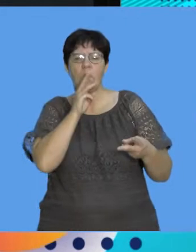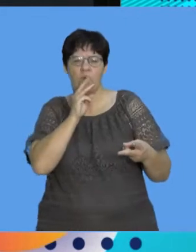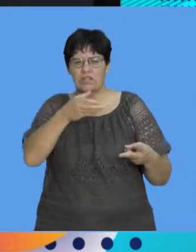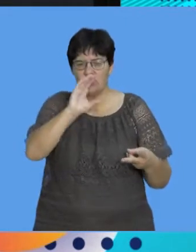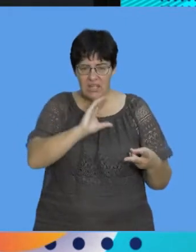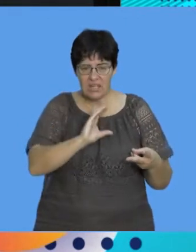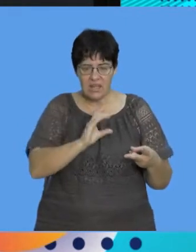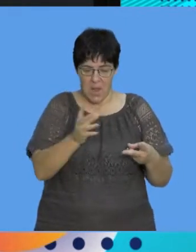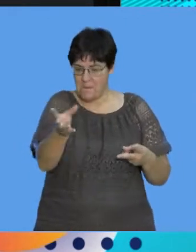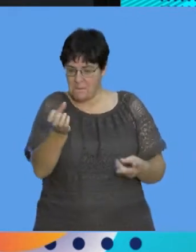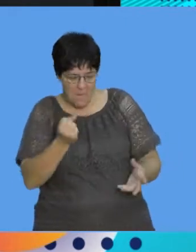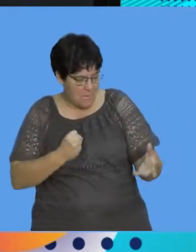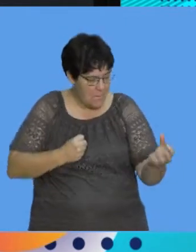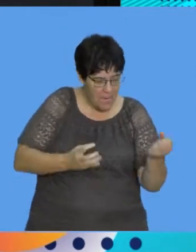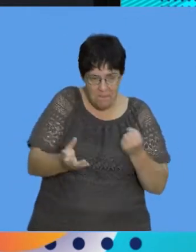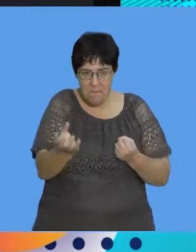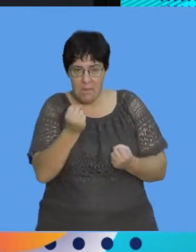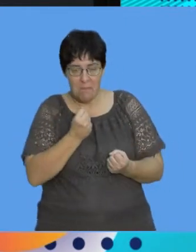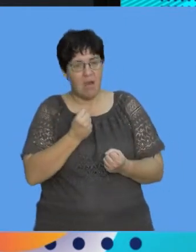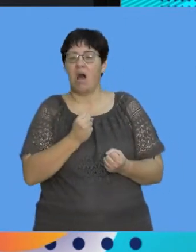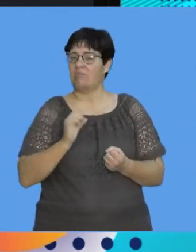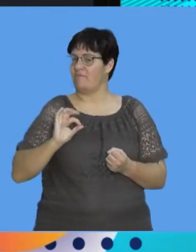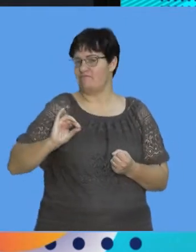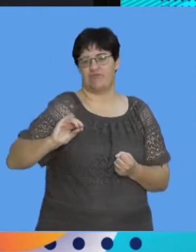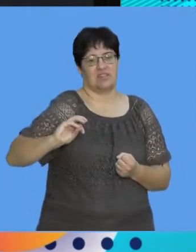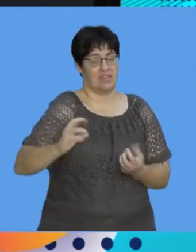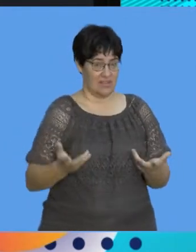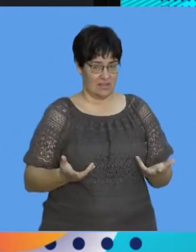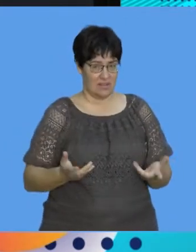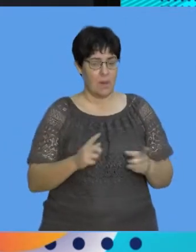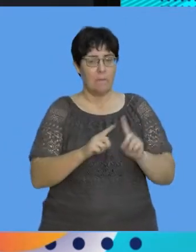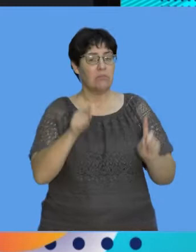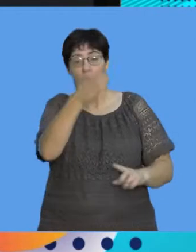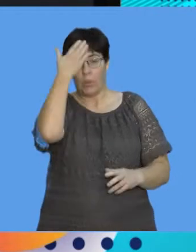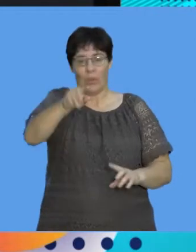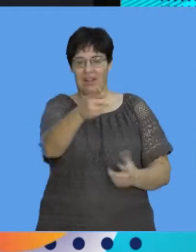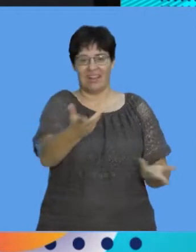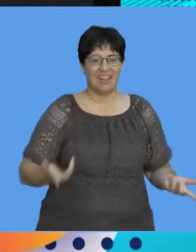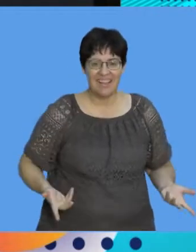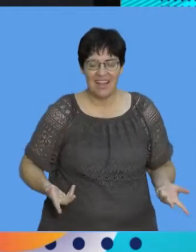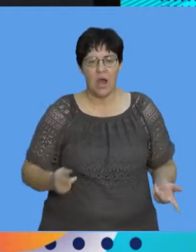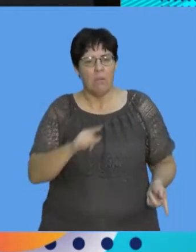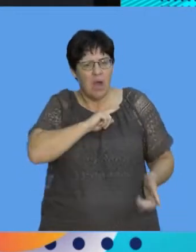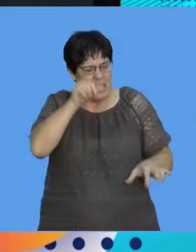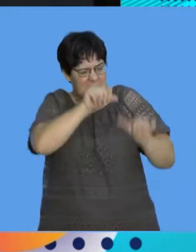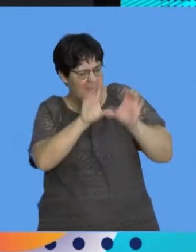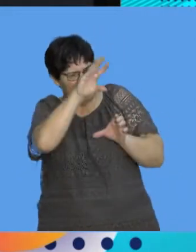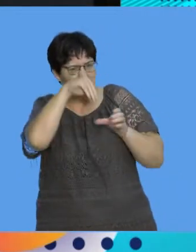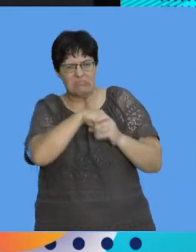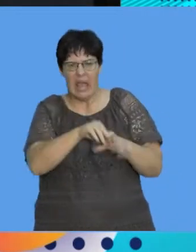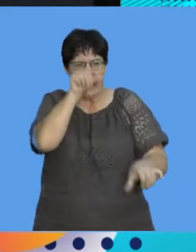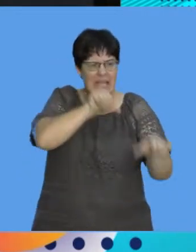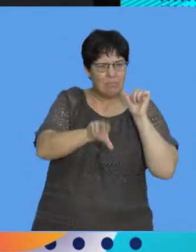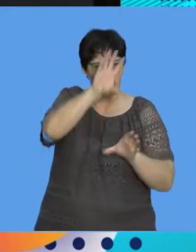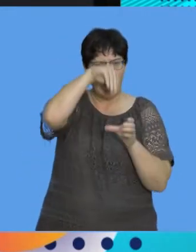are taking these into your body all of the time. But you just never know the science behind it, the chemistry behind